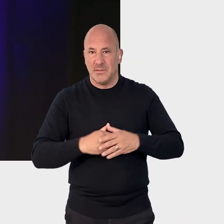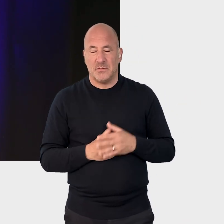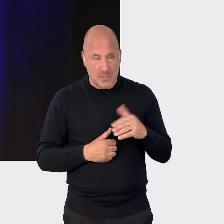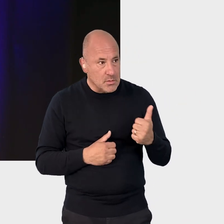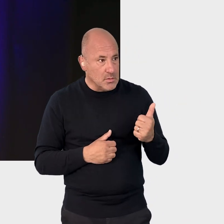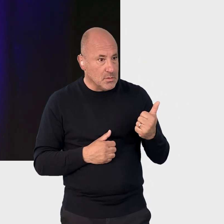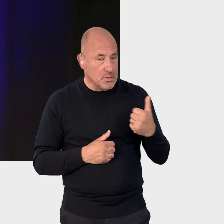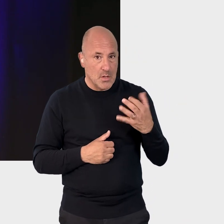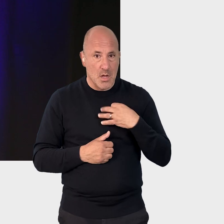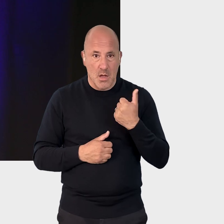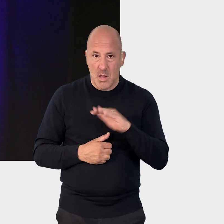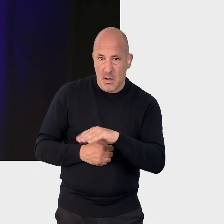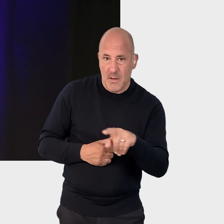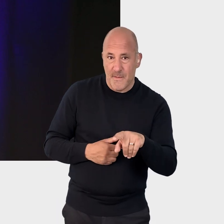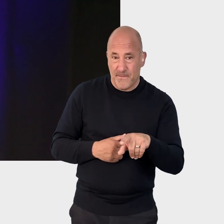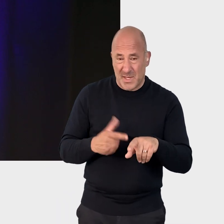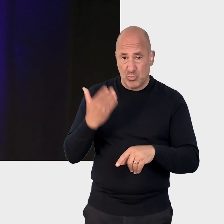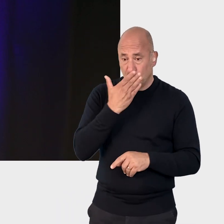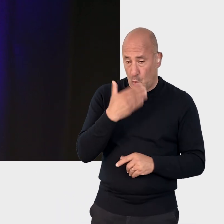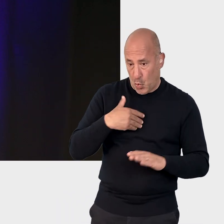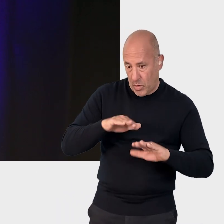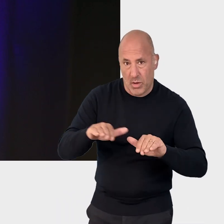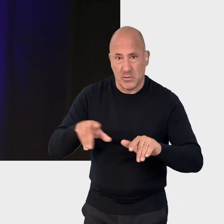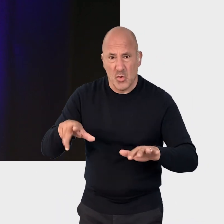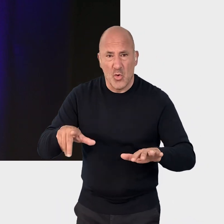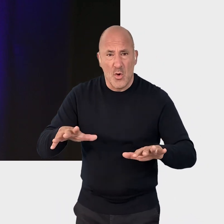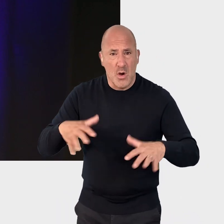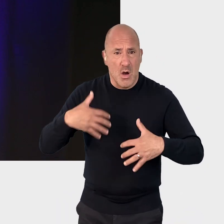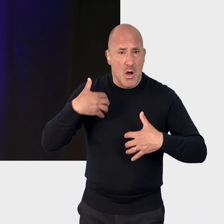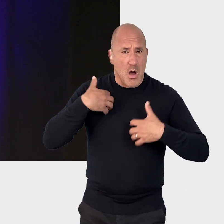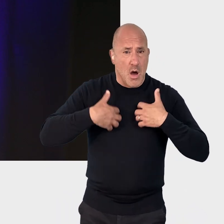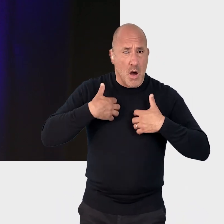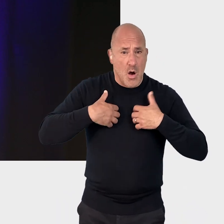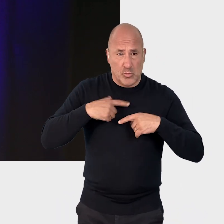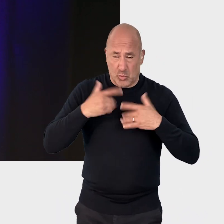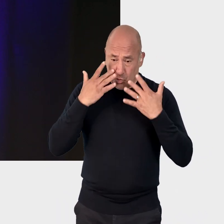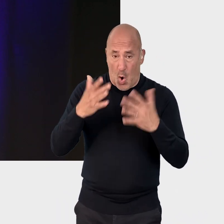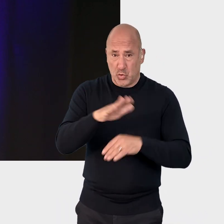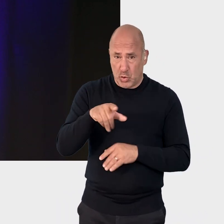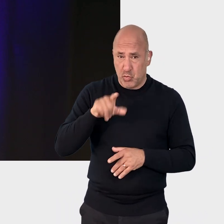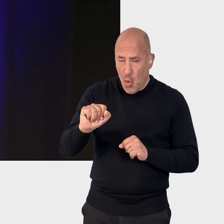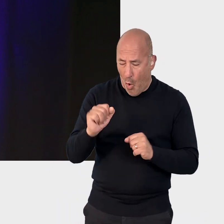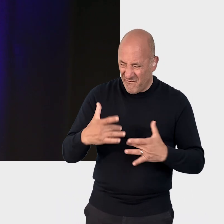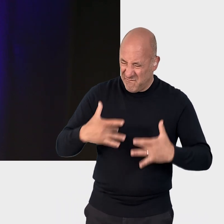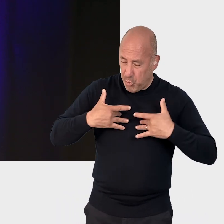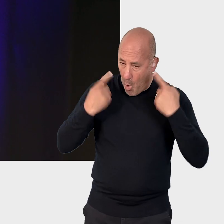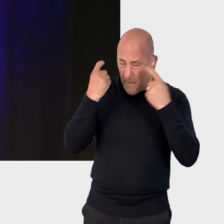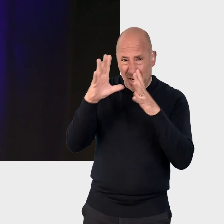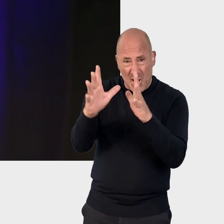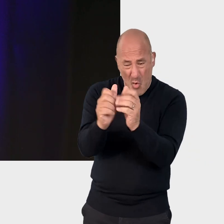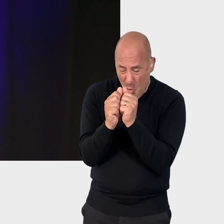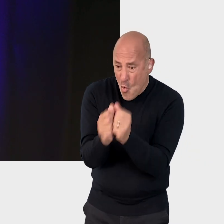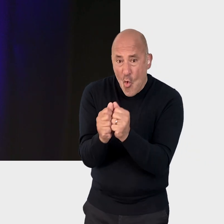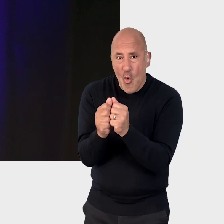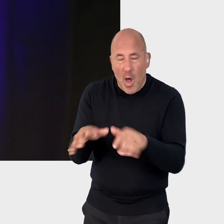stage before its final release. This was such an exciting opportunity to be able to bring to the school and to demonstrate to the